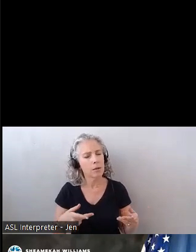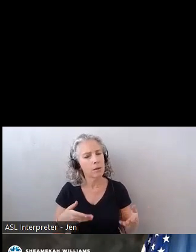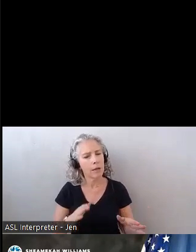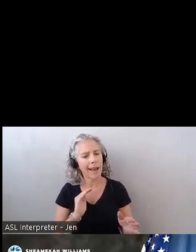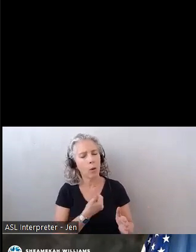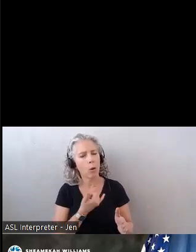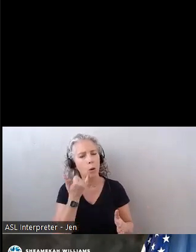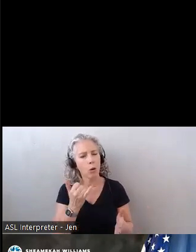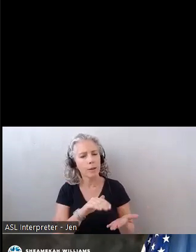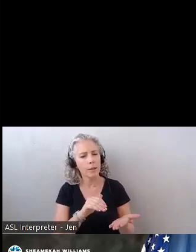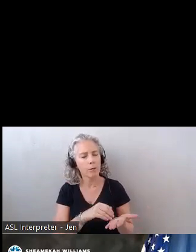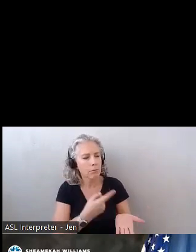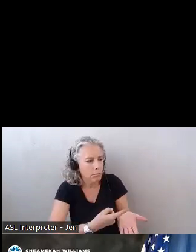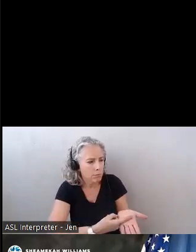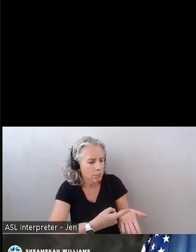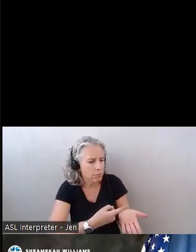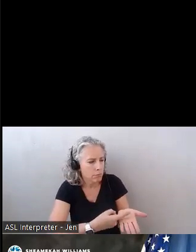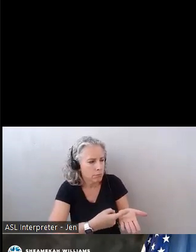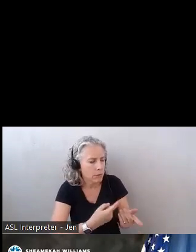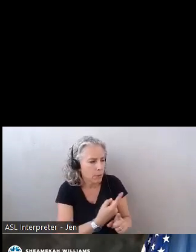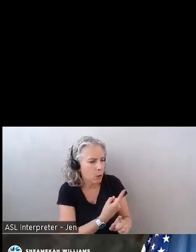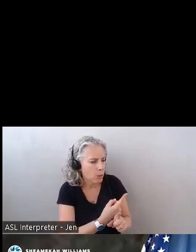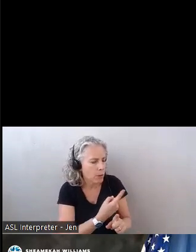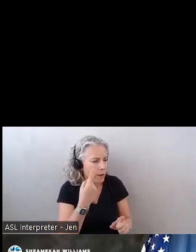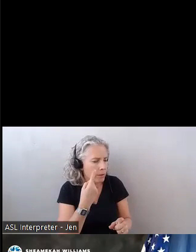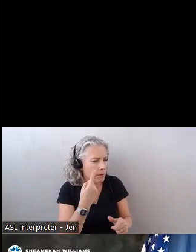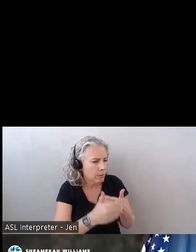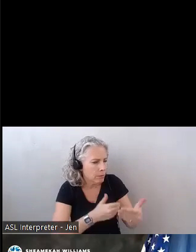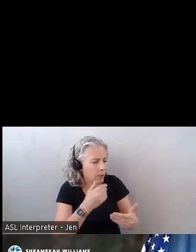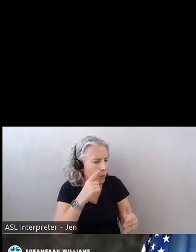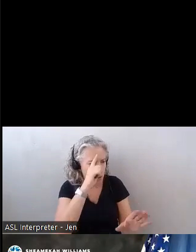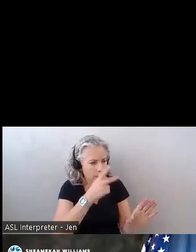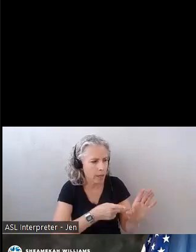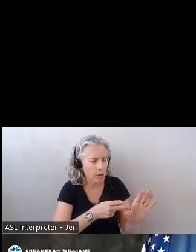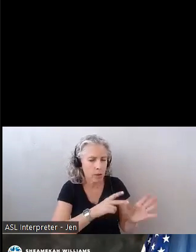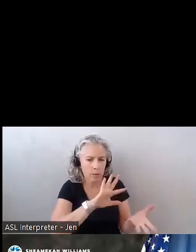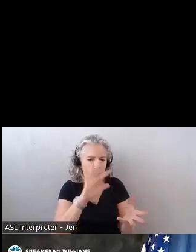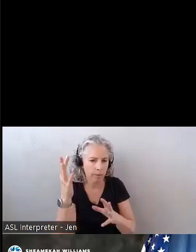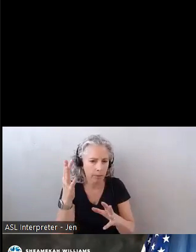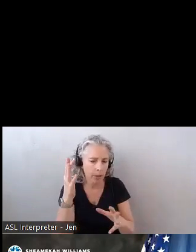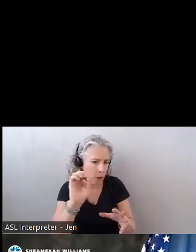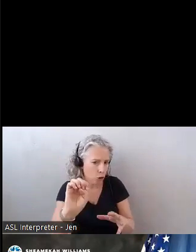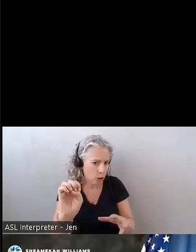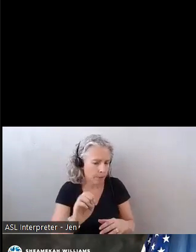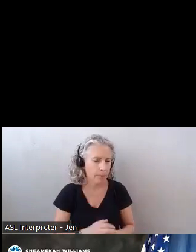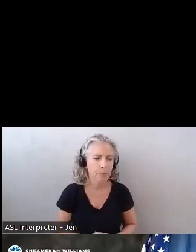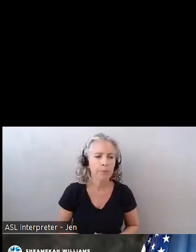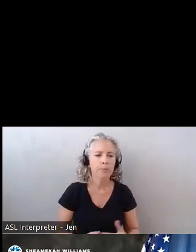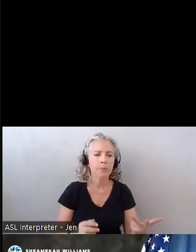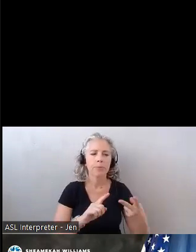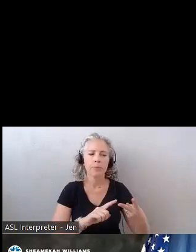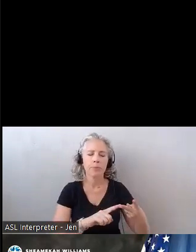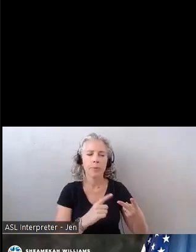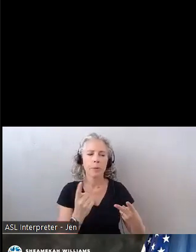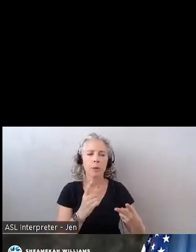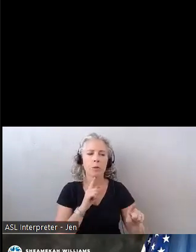through the appropriate direction for psychiatric emergencies. Someone to respond, mobile response teams for children, youth, and families. Again,